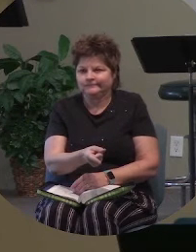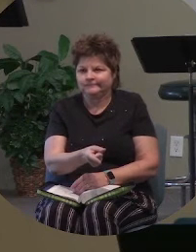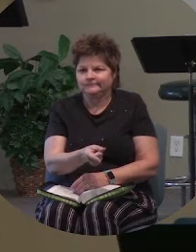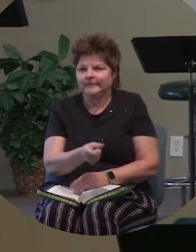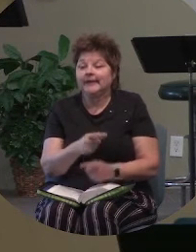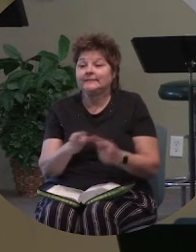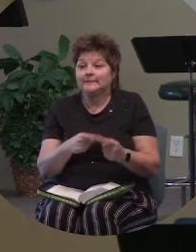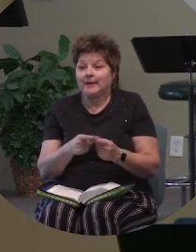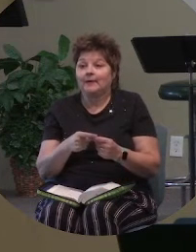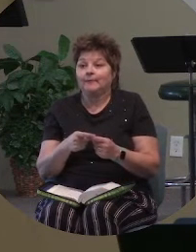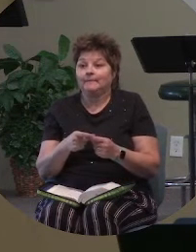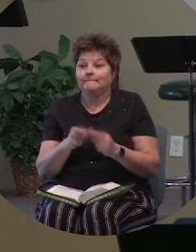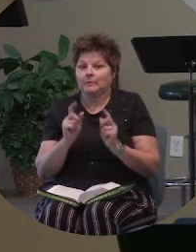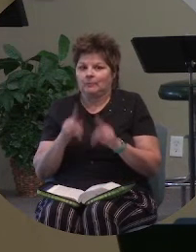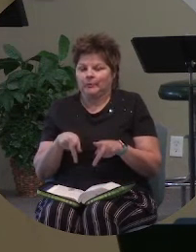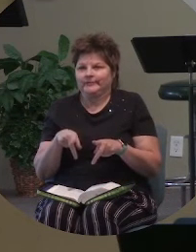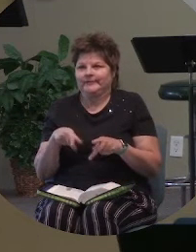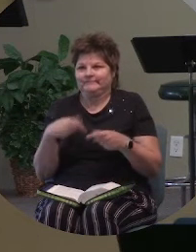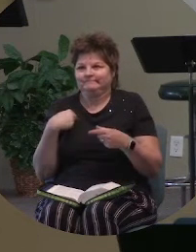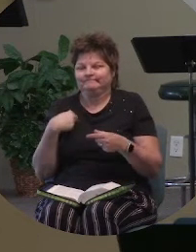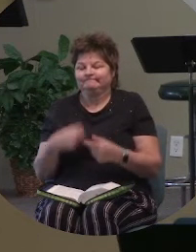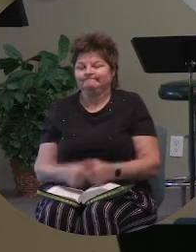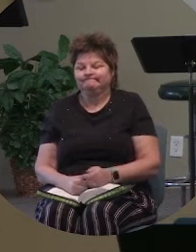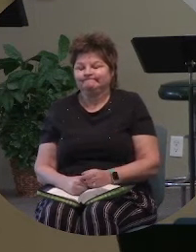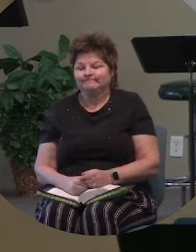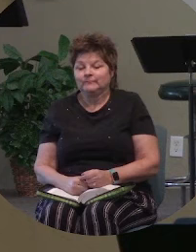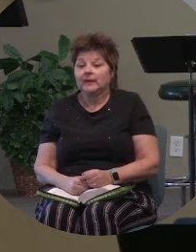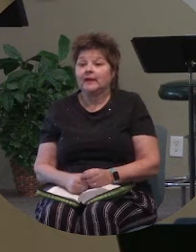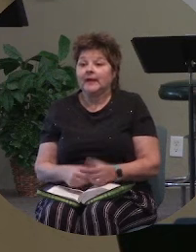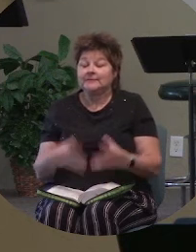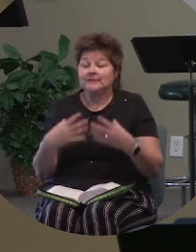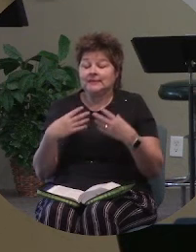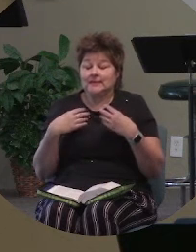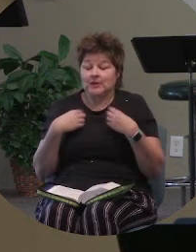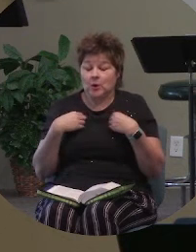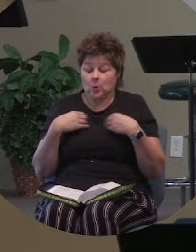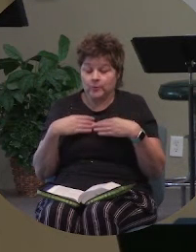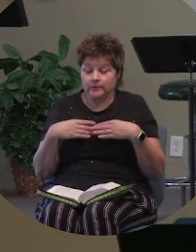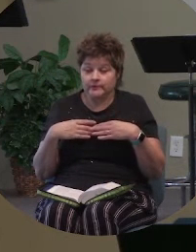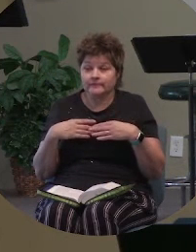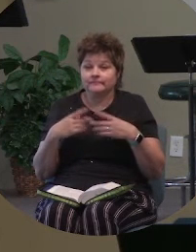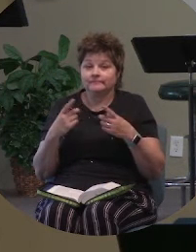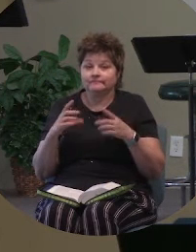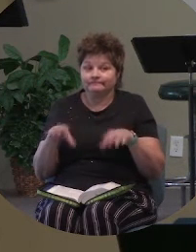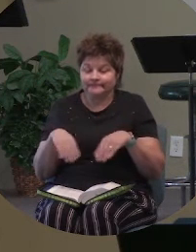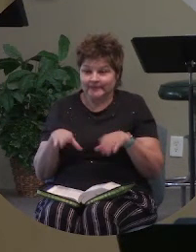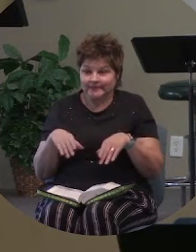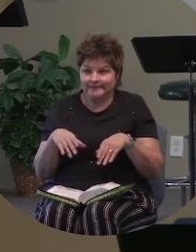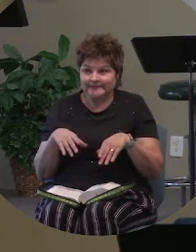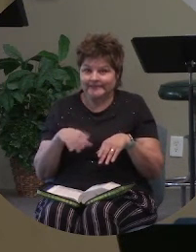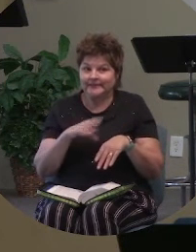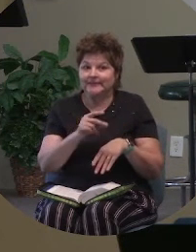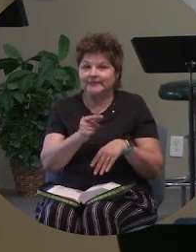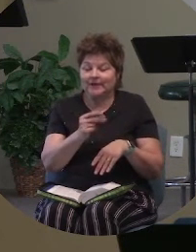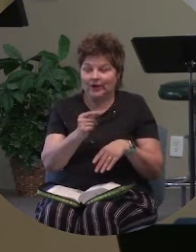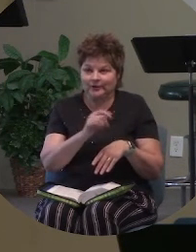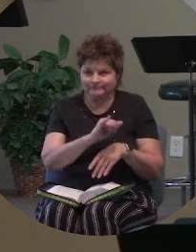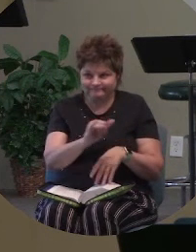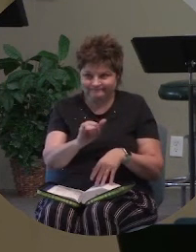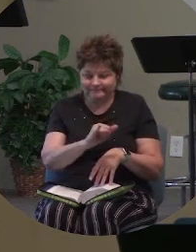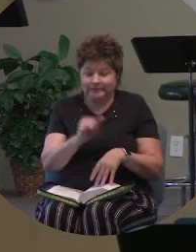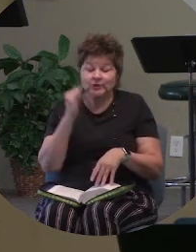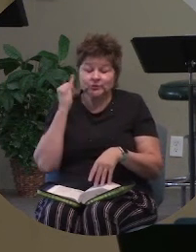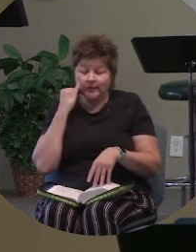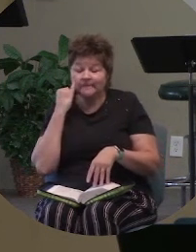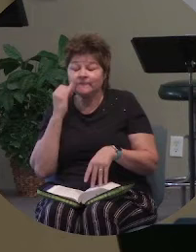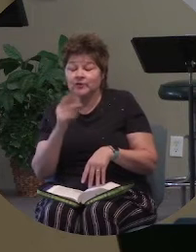it's about the owner. He said, as the owner goes, so the dog will go. So if your dog is